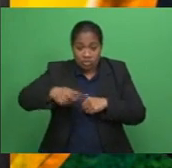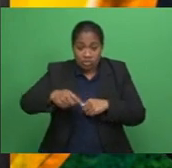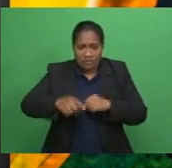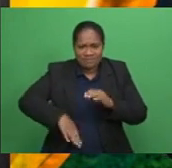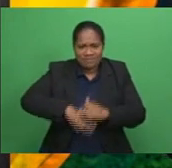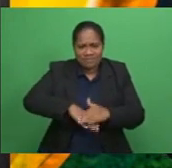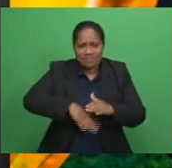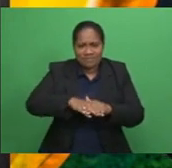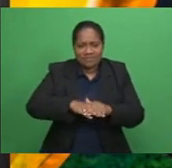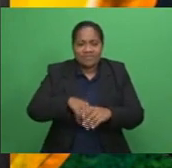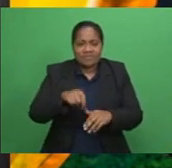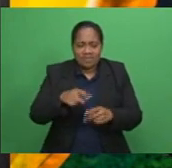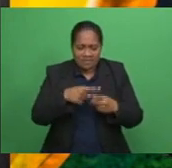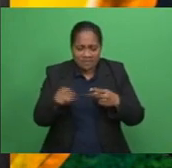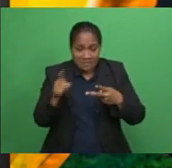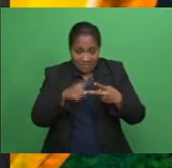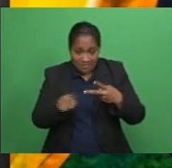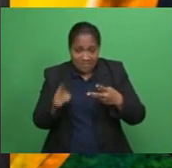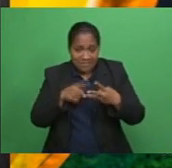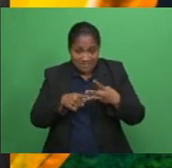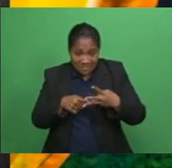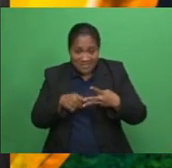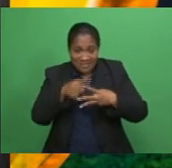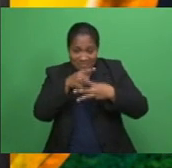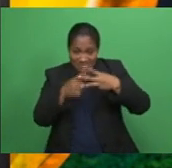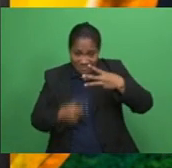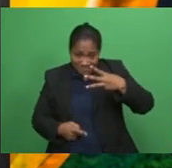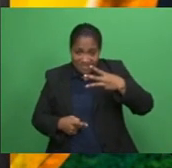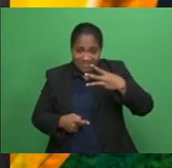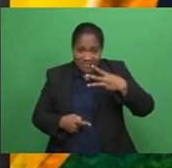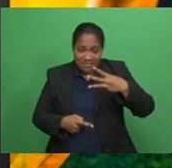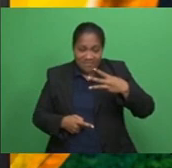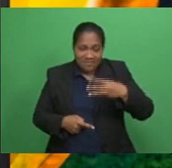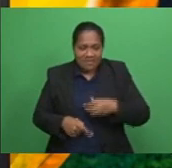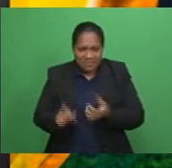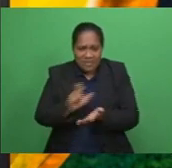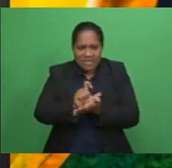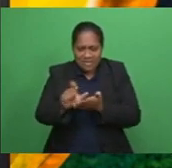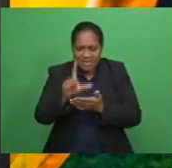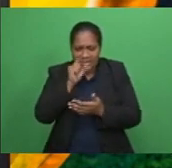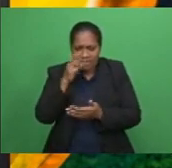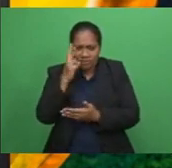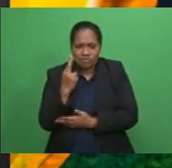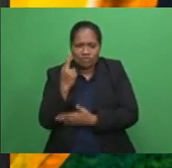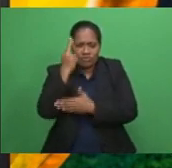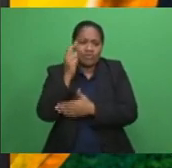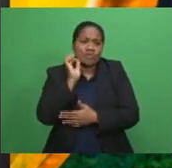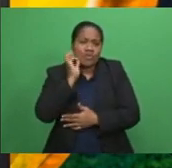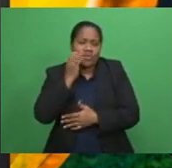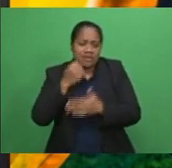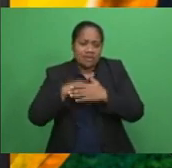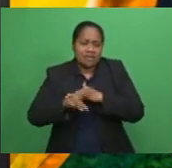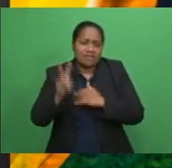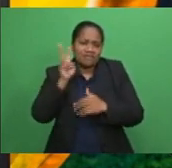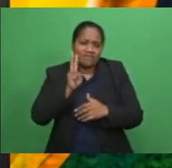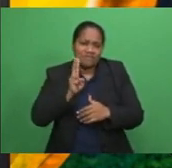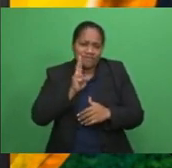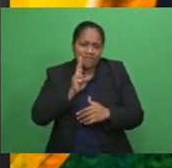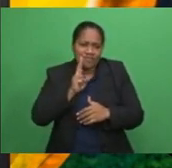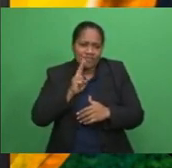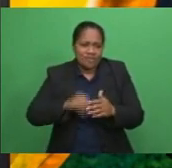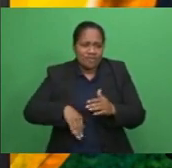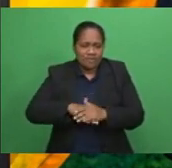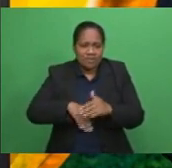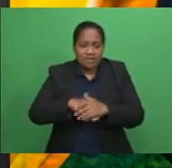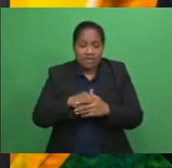Ambenu, Hatunaisa Naudukindi and Laisenia Raura have been cleared to represent the Whites in the Vodafone Premier League. The three